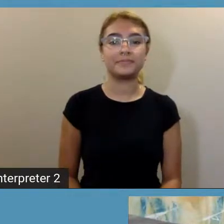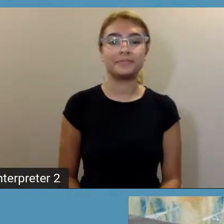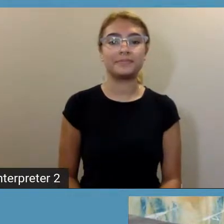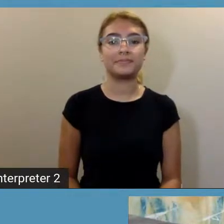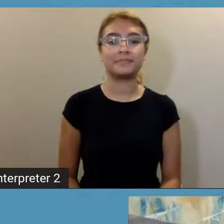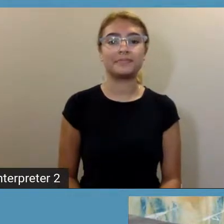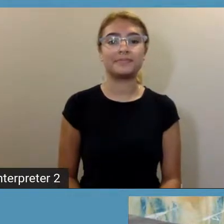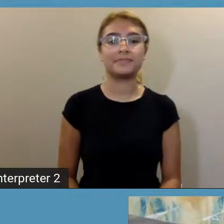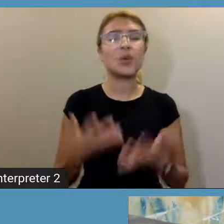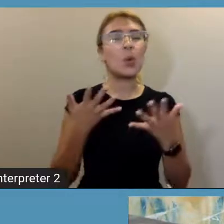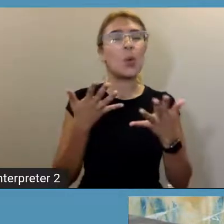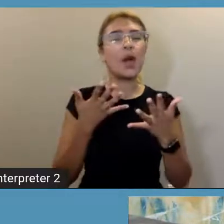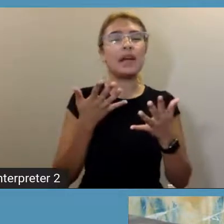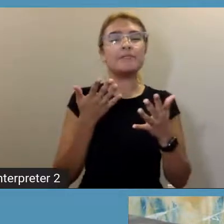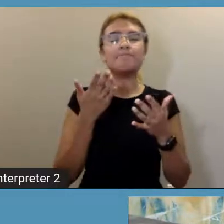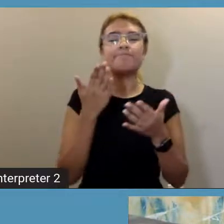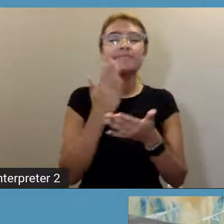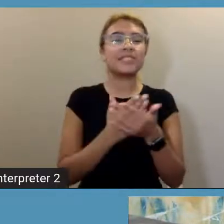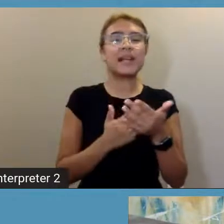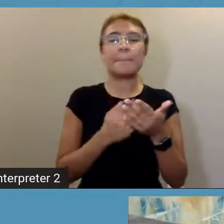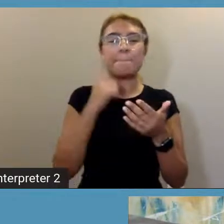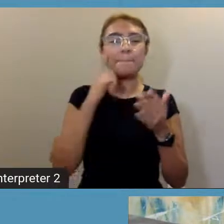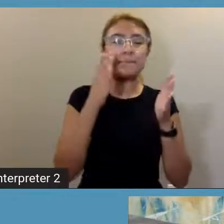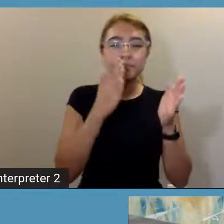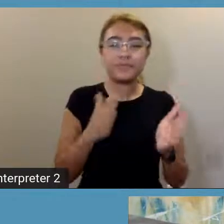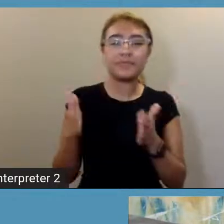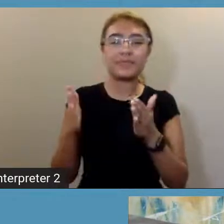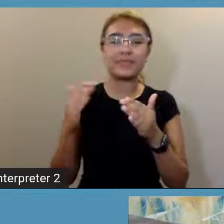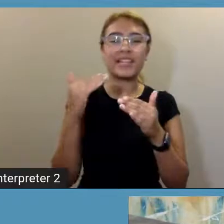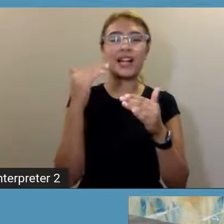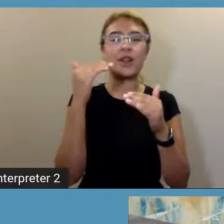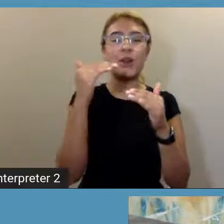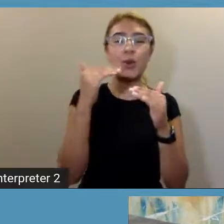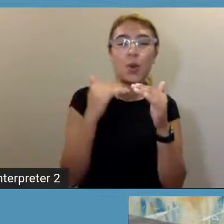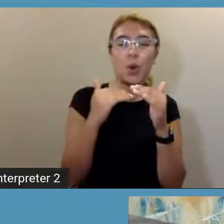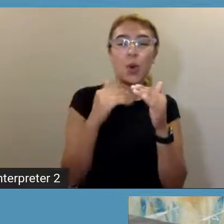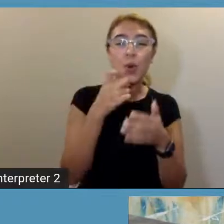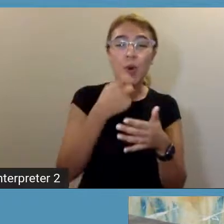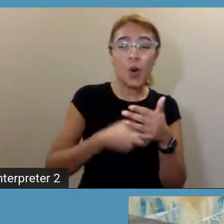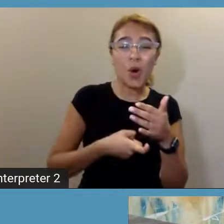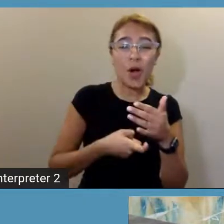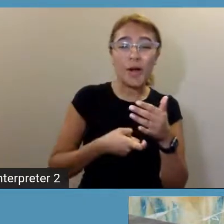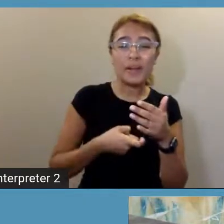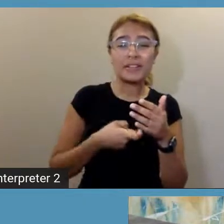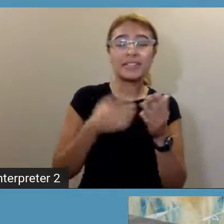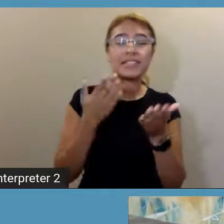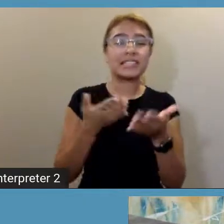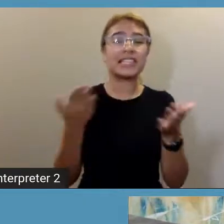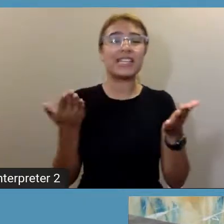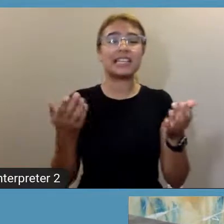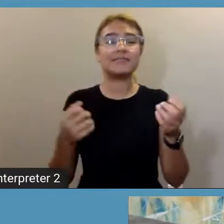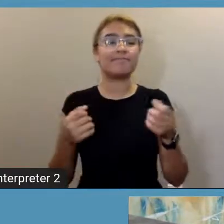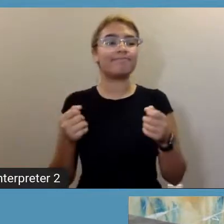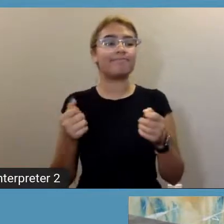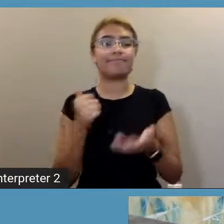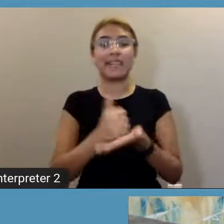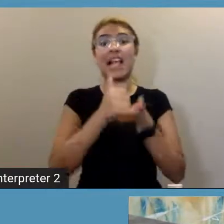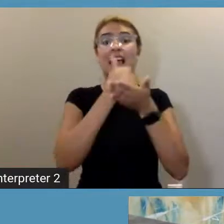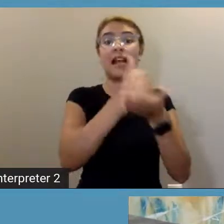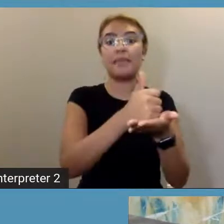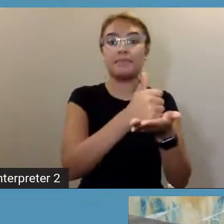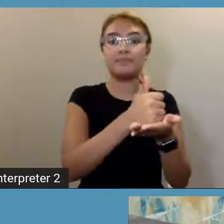what are some strategies and low-cost products to boost interactivity and ease the inclusion of